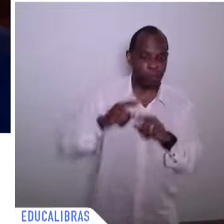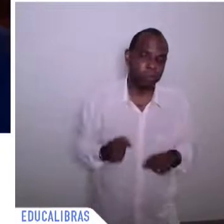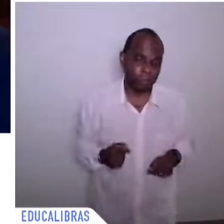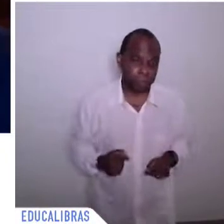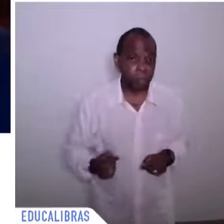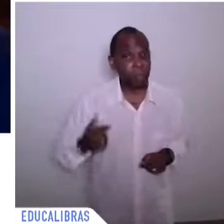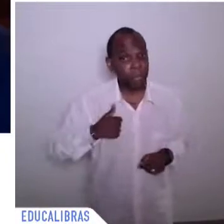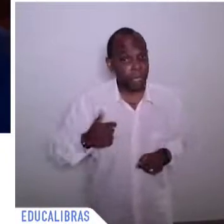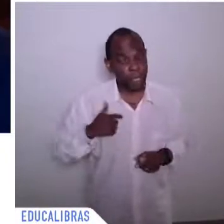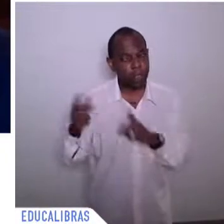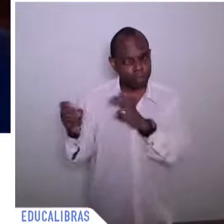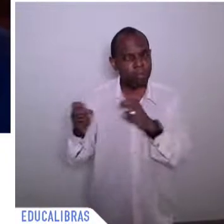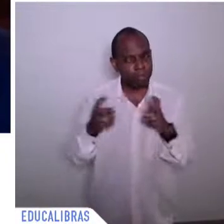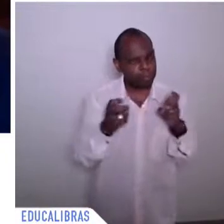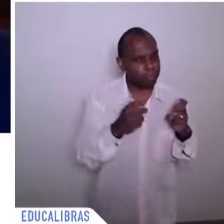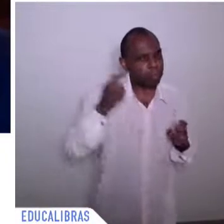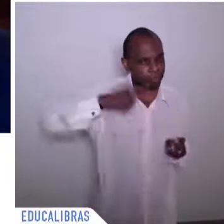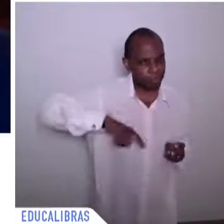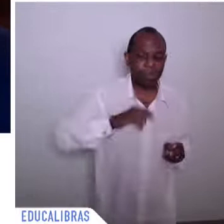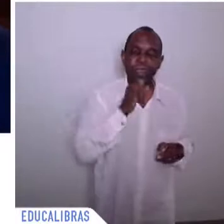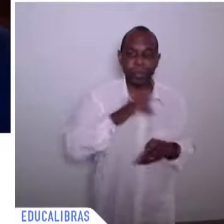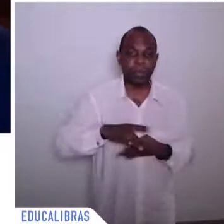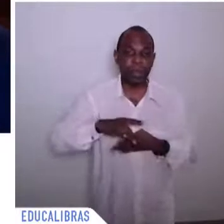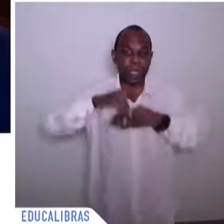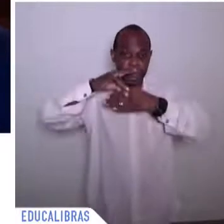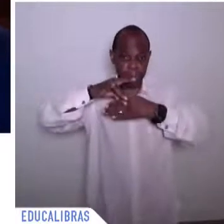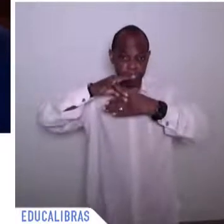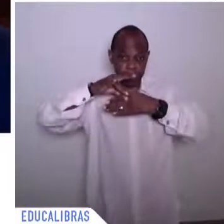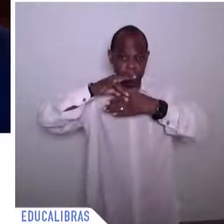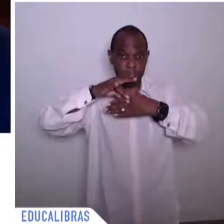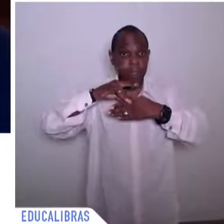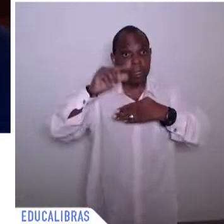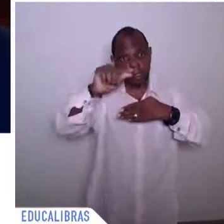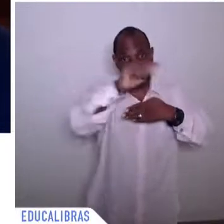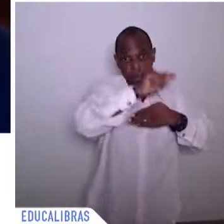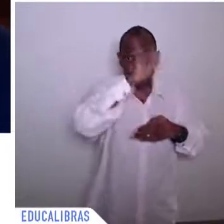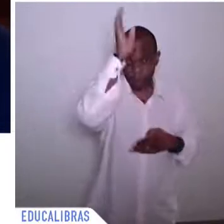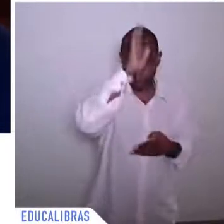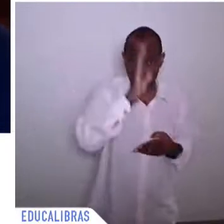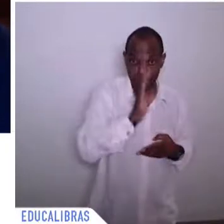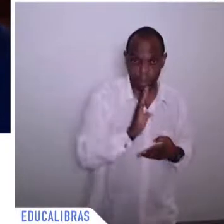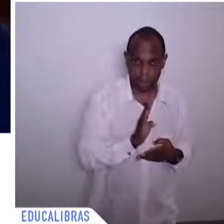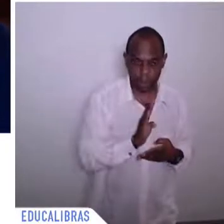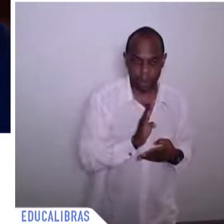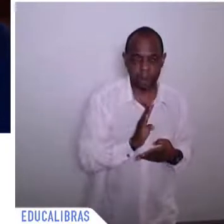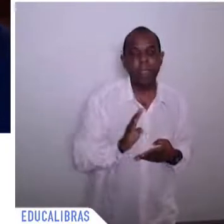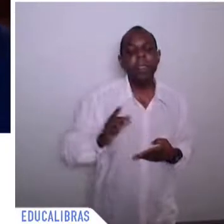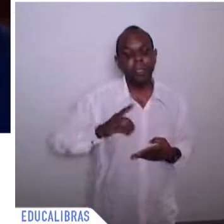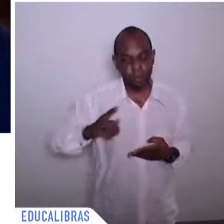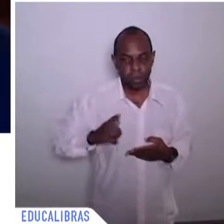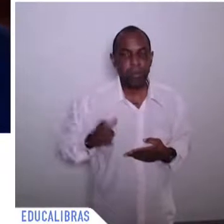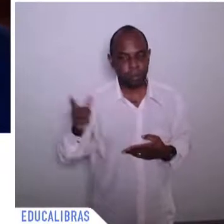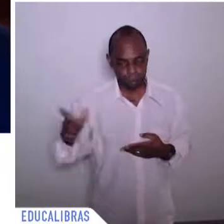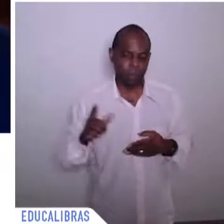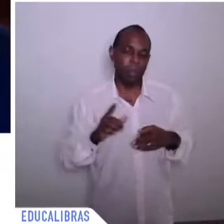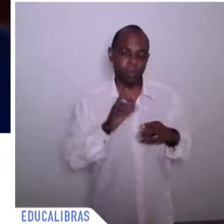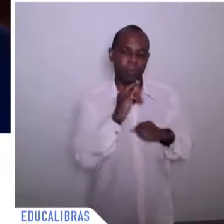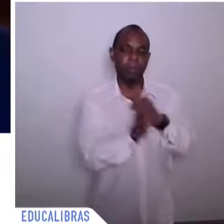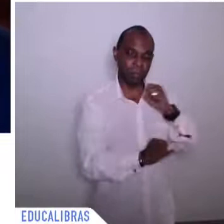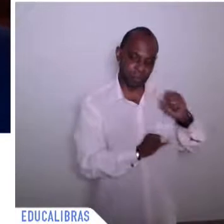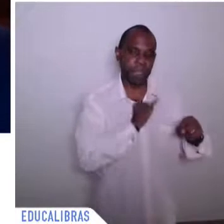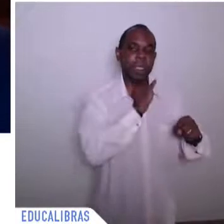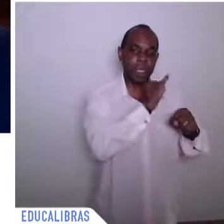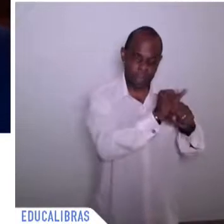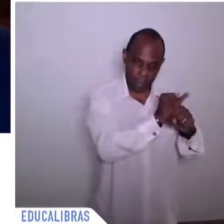Another optimistic thing I see from outside is that I think that community leaders around Brazil,